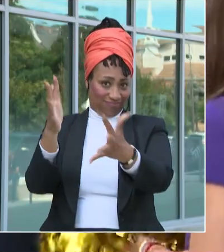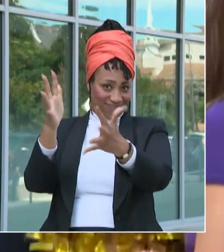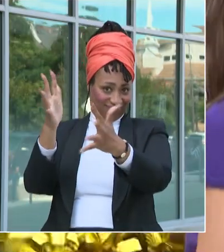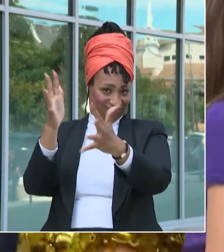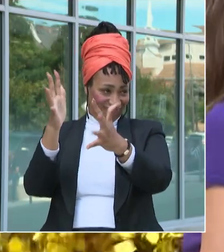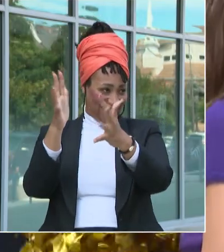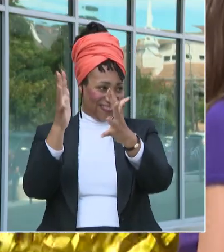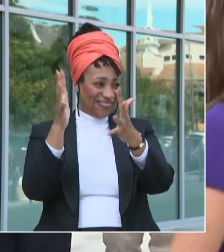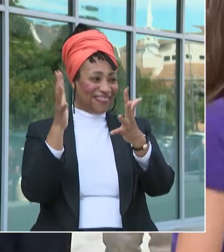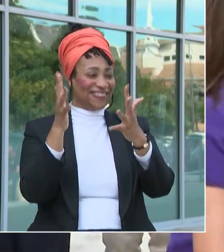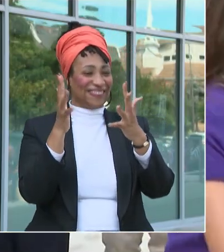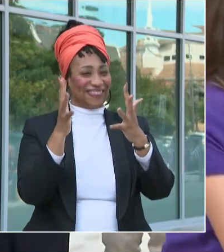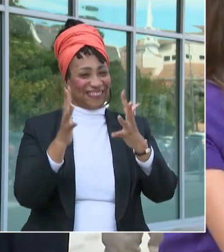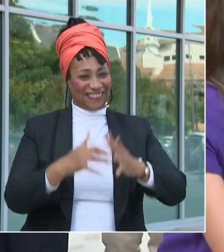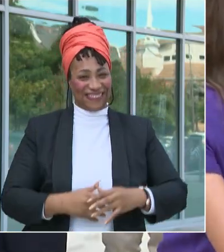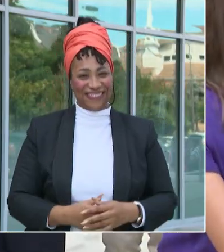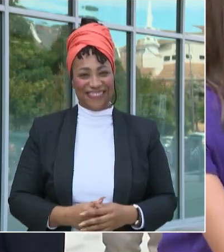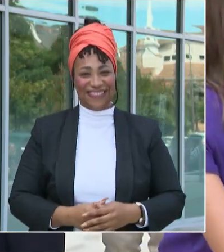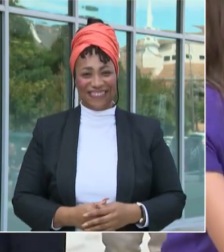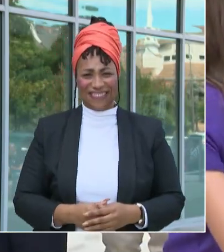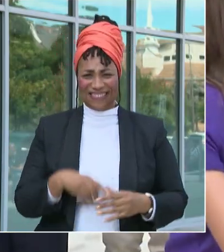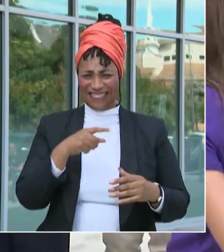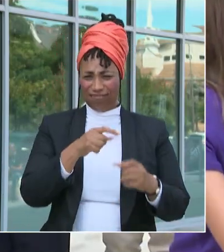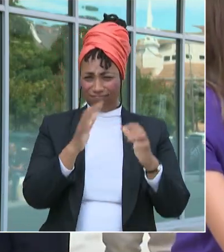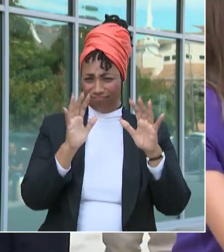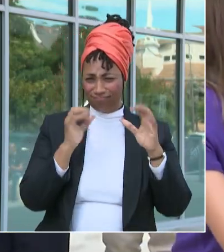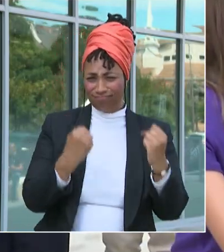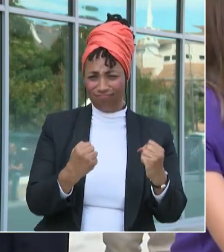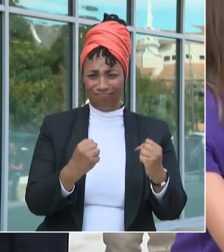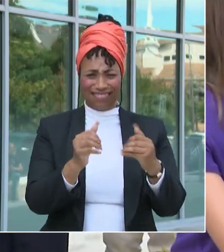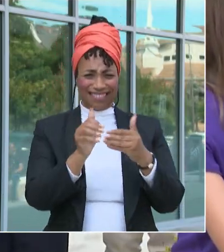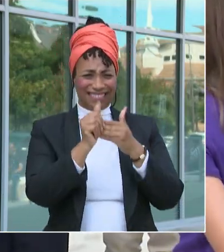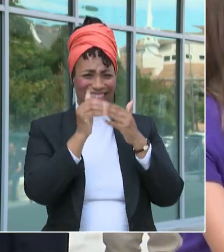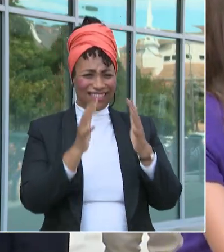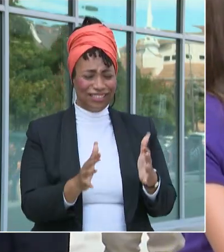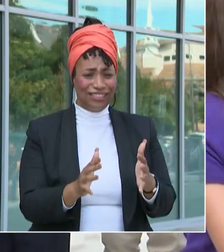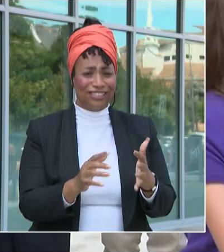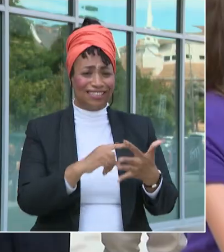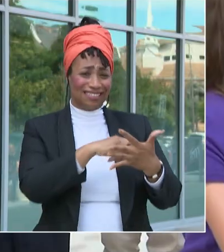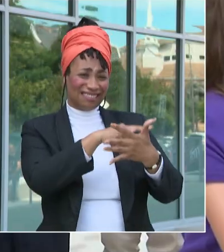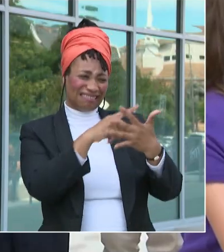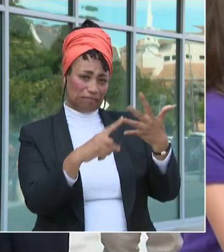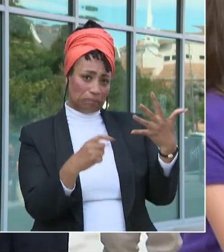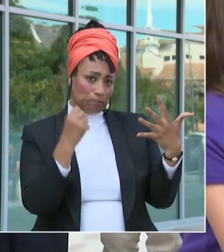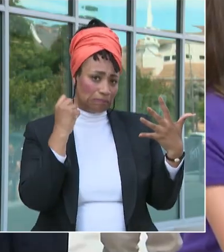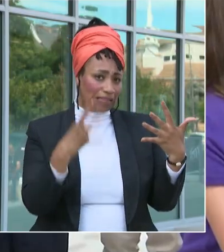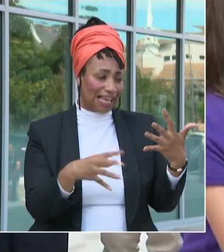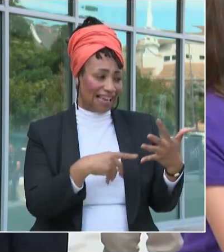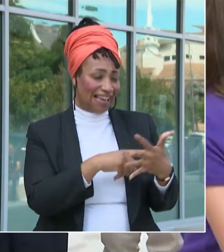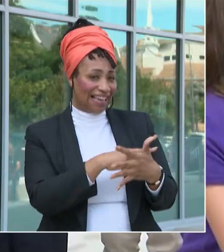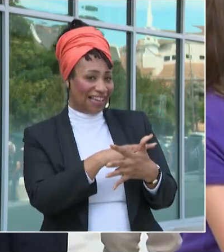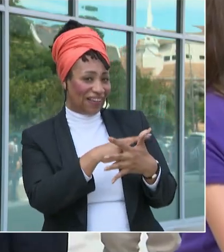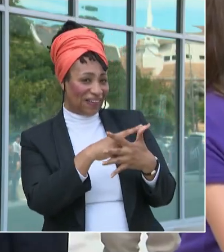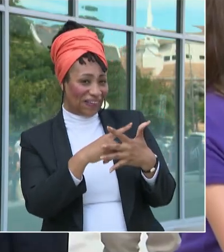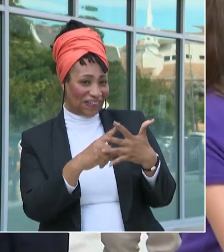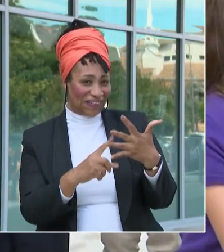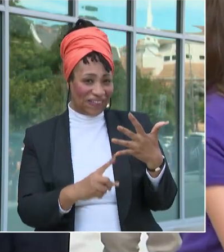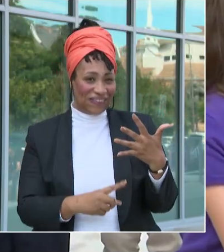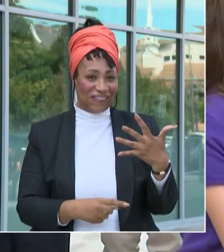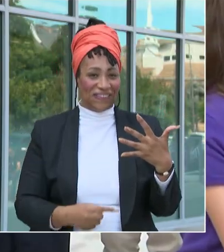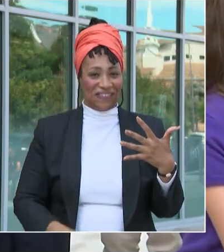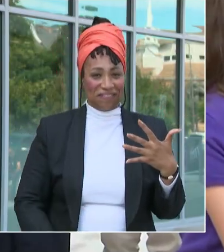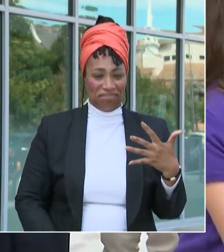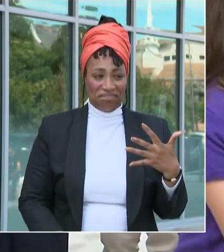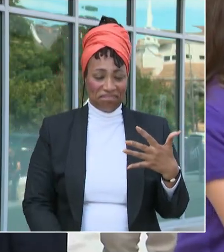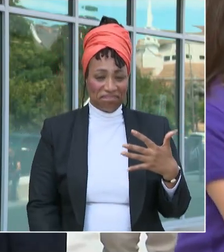Fabina Pereira, thank you. Fariha Ahmed, thank you. Charles Robinson, Harry McAfee, Martha Hoffman,